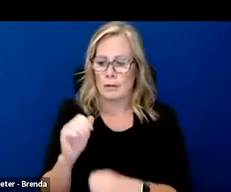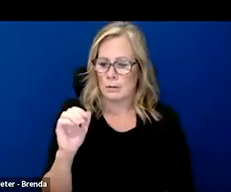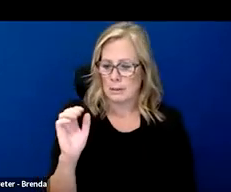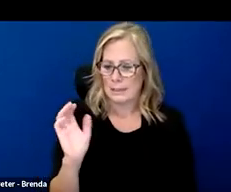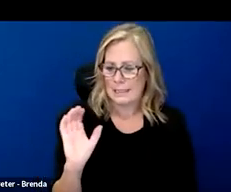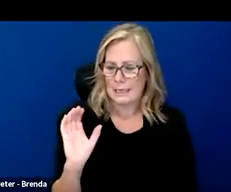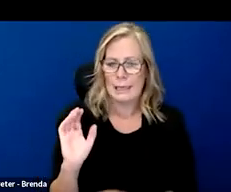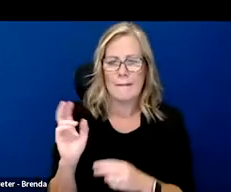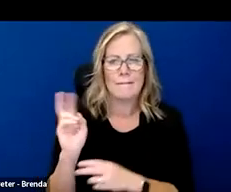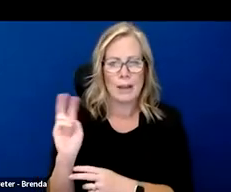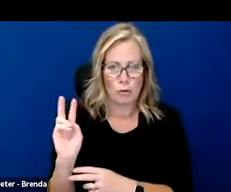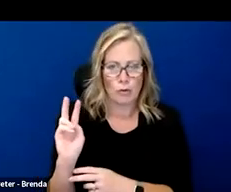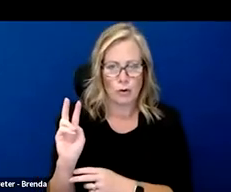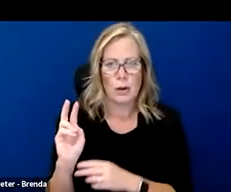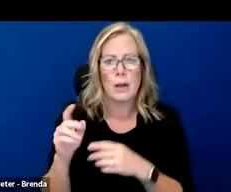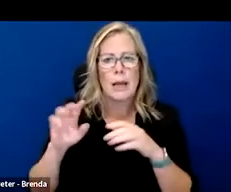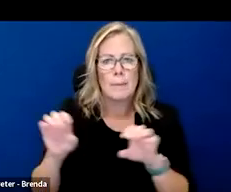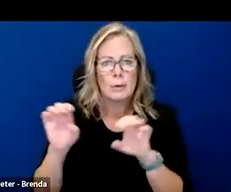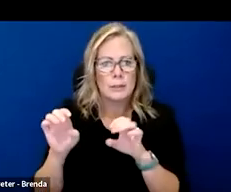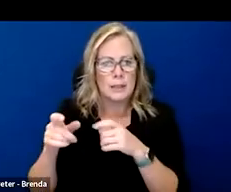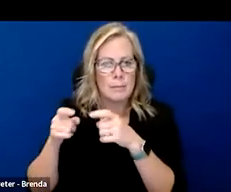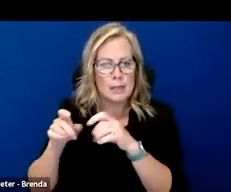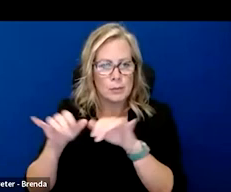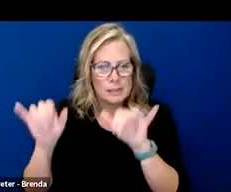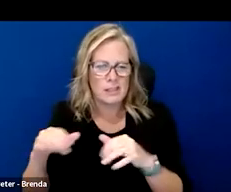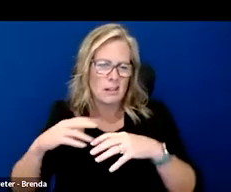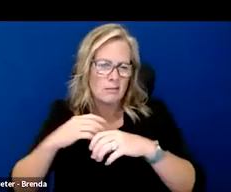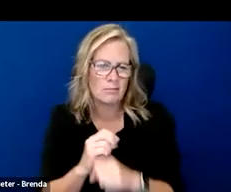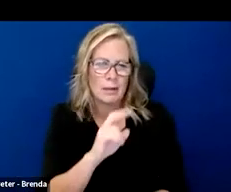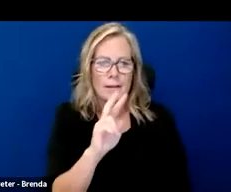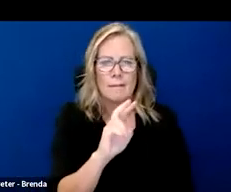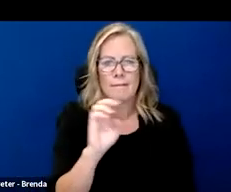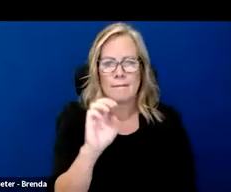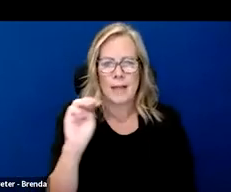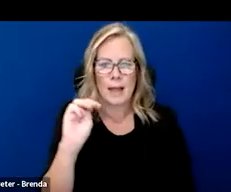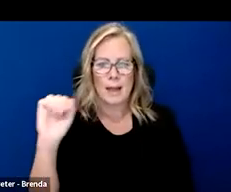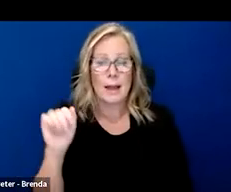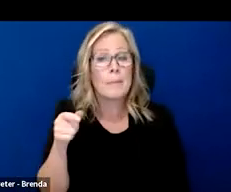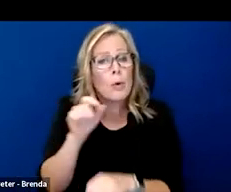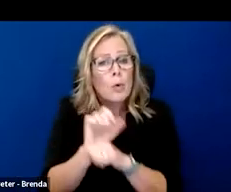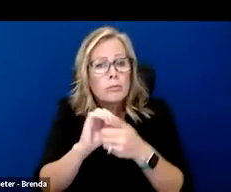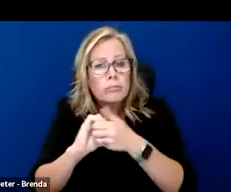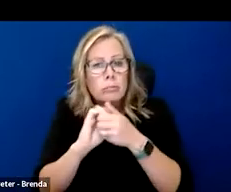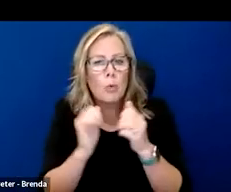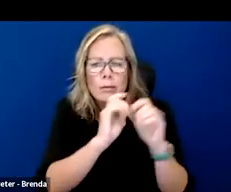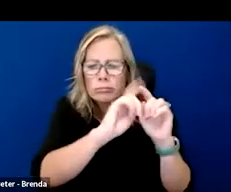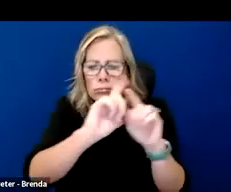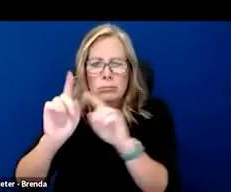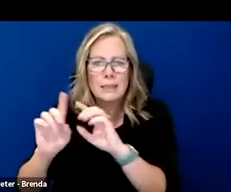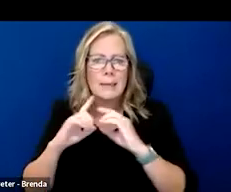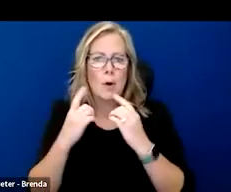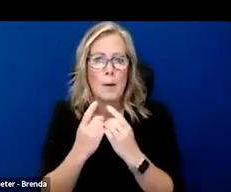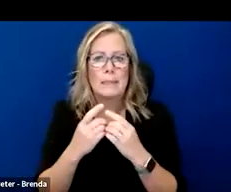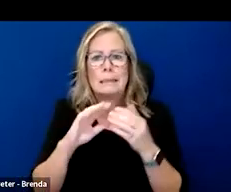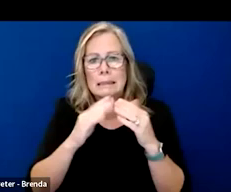or VEMA. VEMA works collaboratively with city departments, the community regions, and the community and regions to